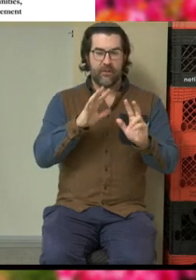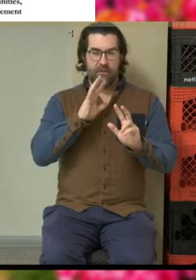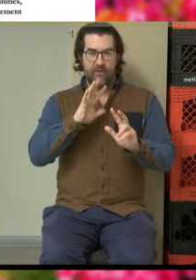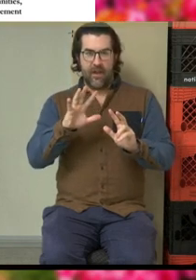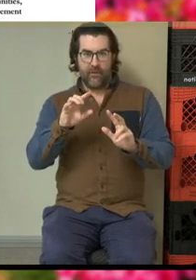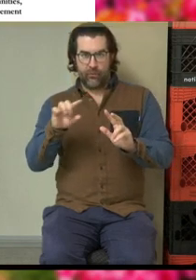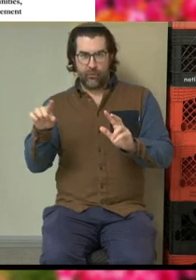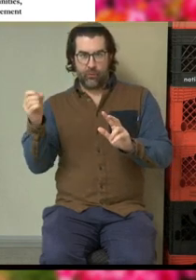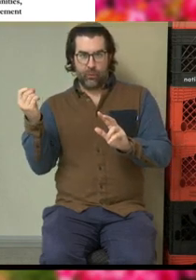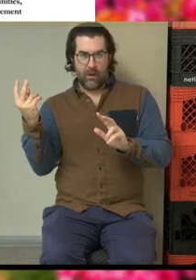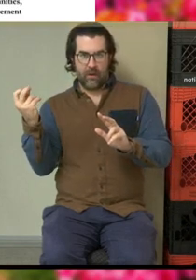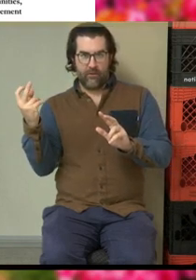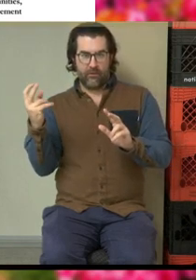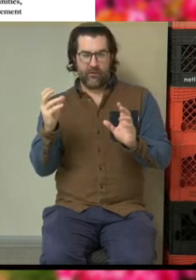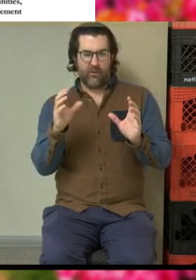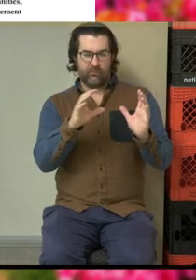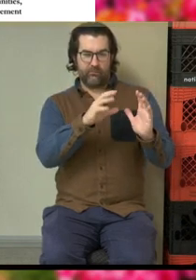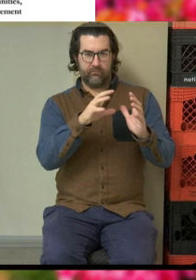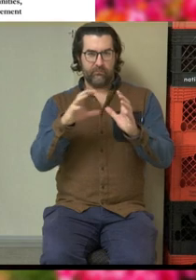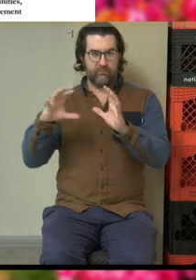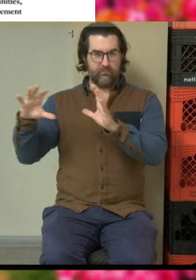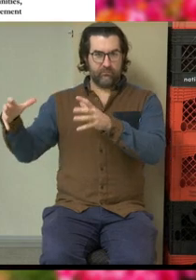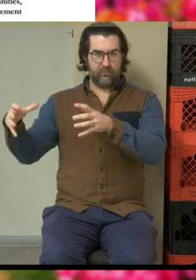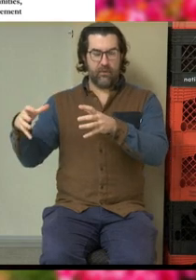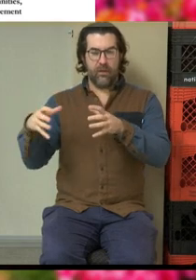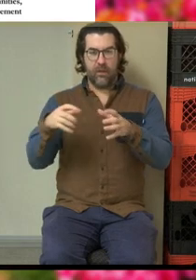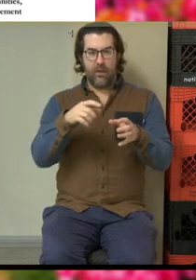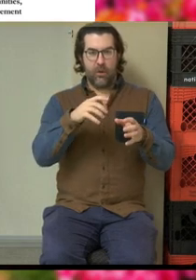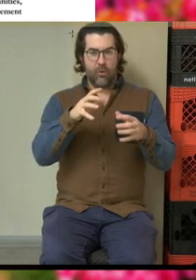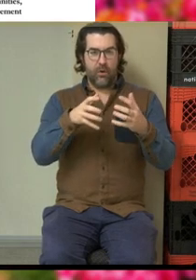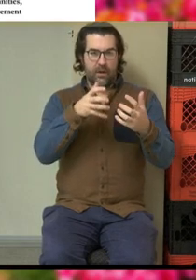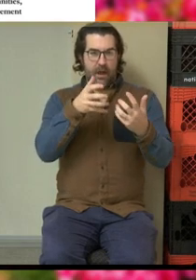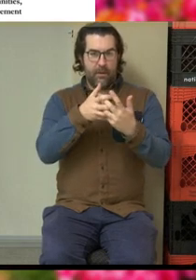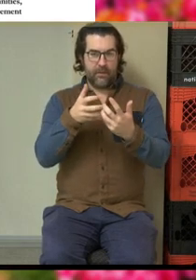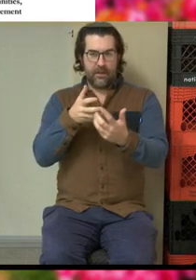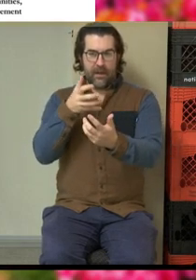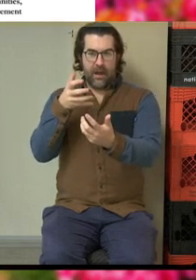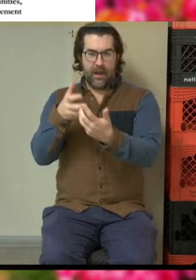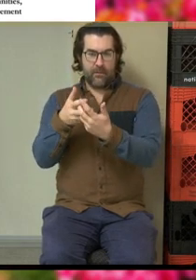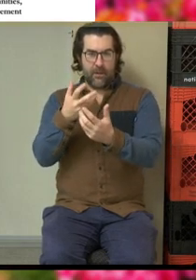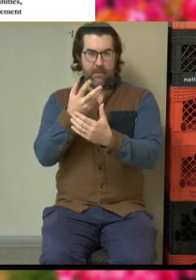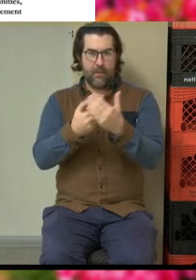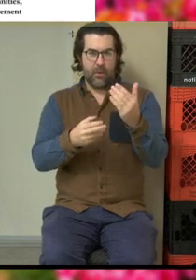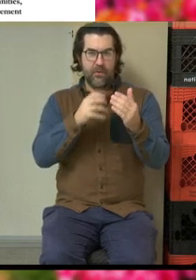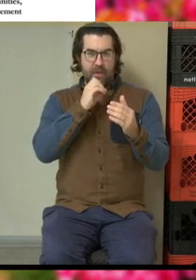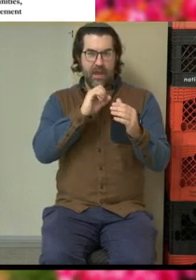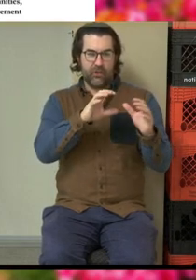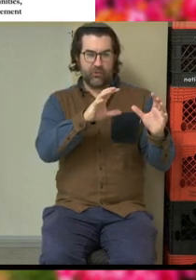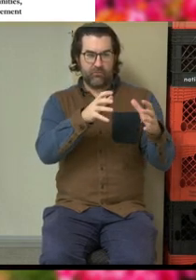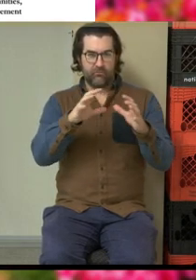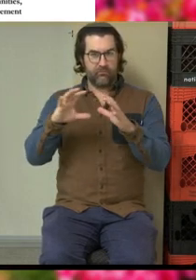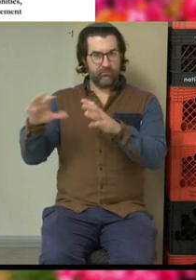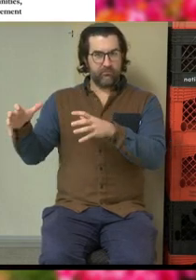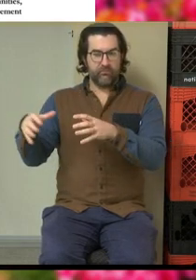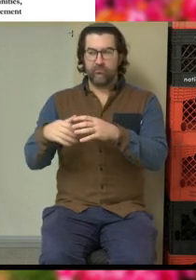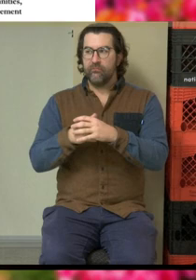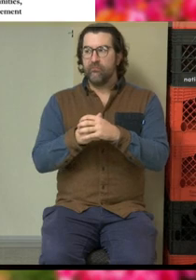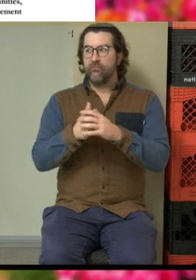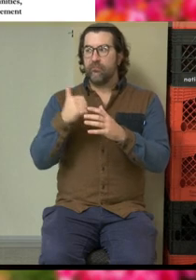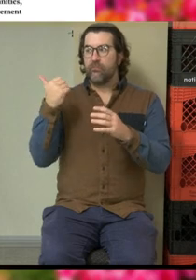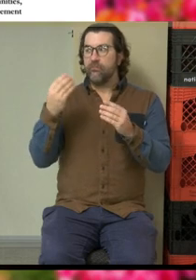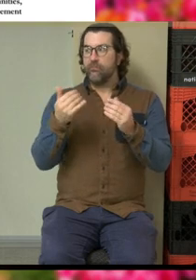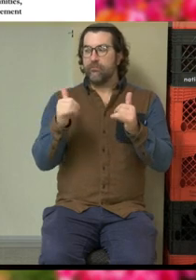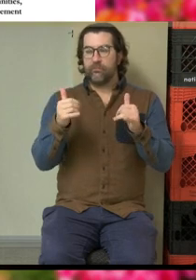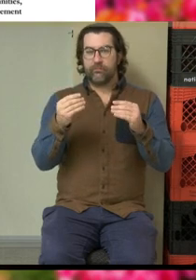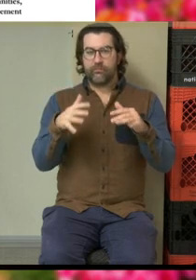we're showing a little bit of age separation so that we're accommodating both ages within the playground space. This playground